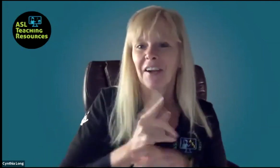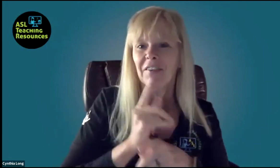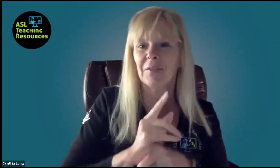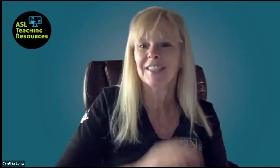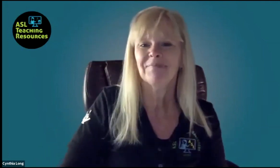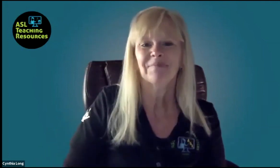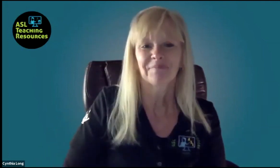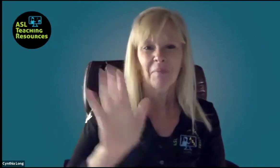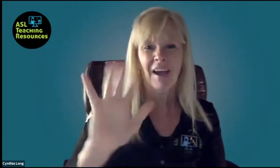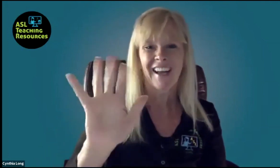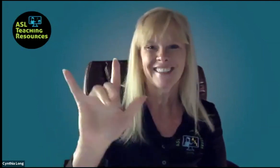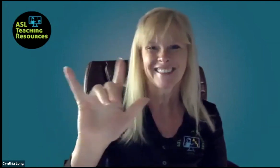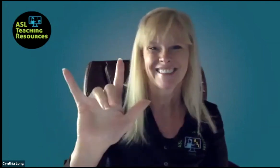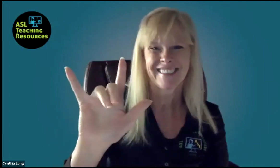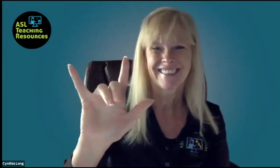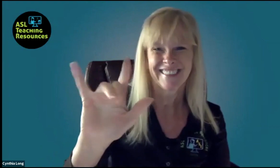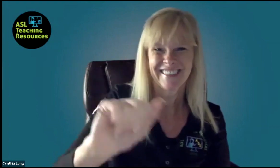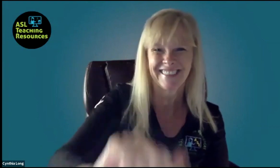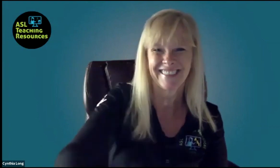Take care, everyone. Bye.